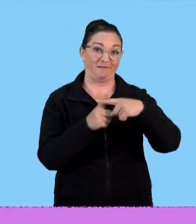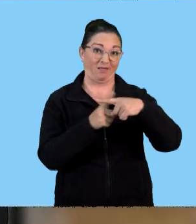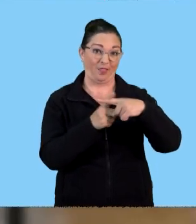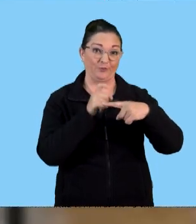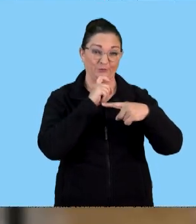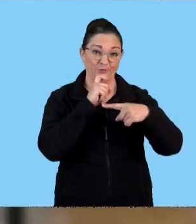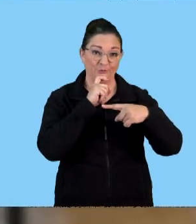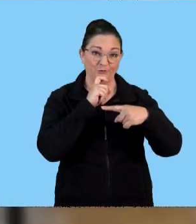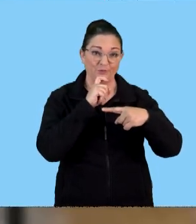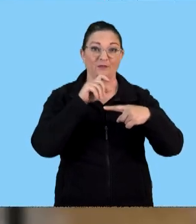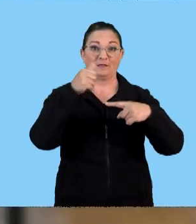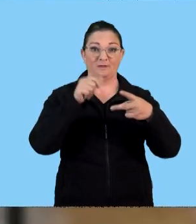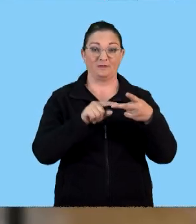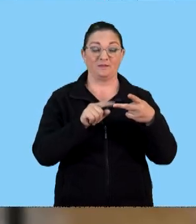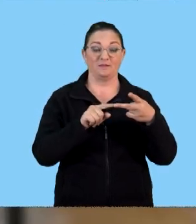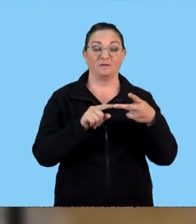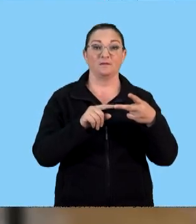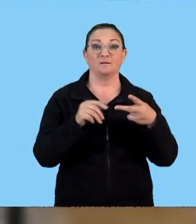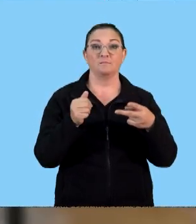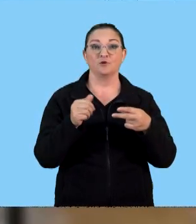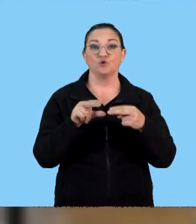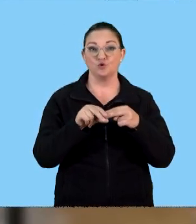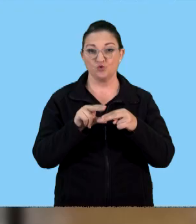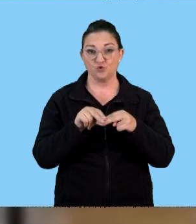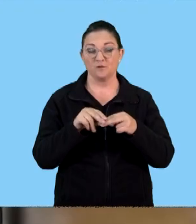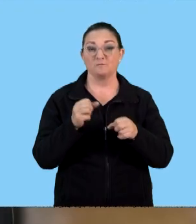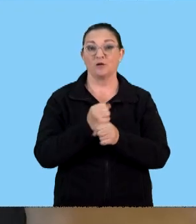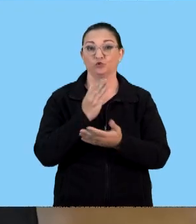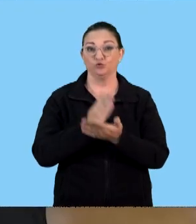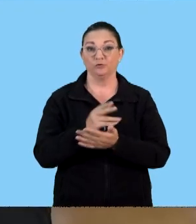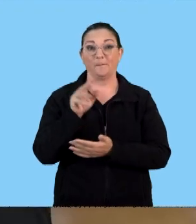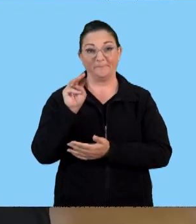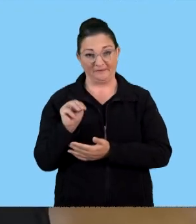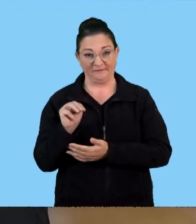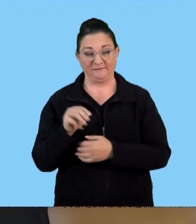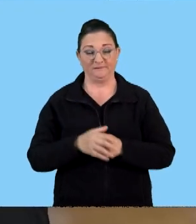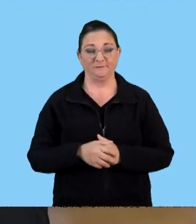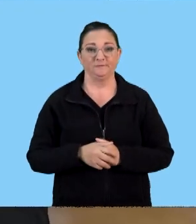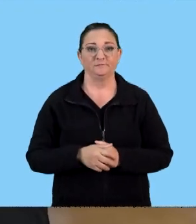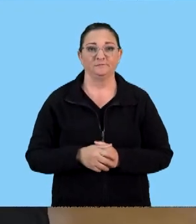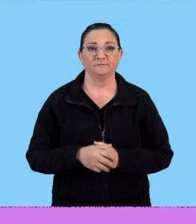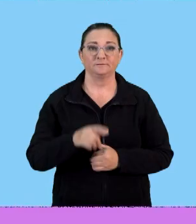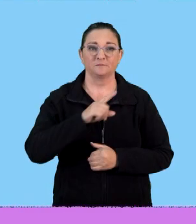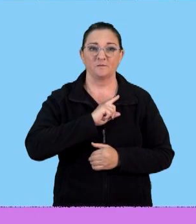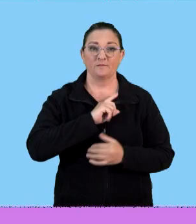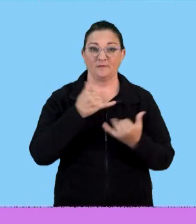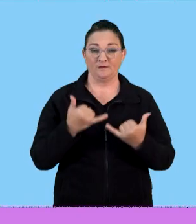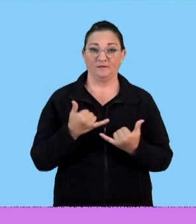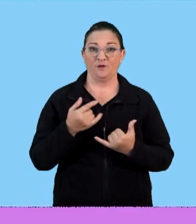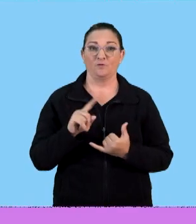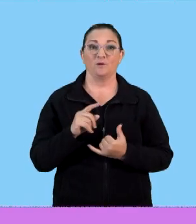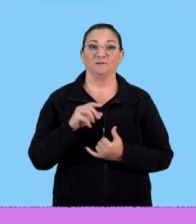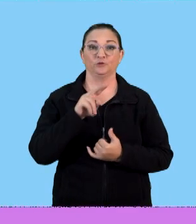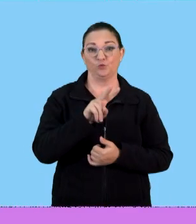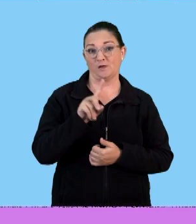must make sure that my backyard, the perimeter of it, is in meters. So therefore, from here, right, I'll take